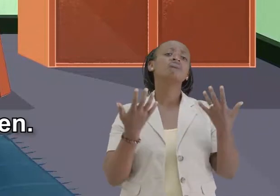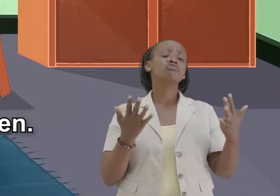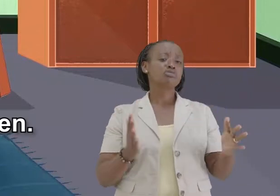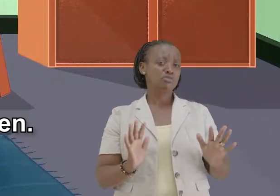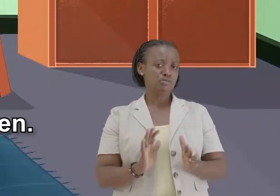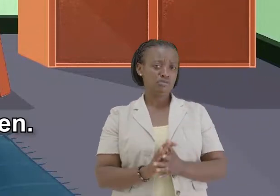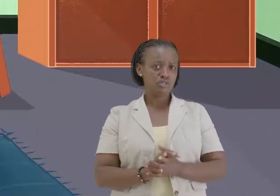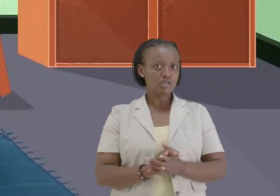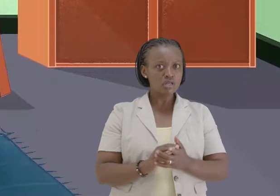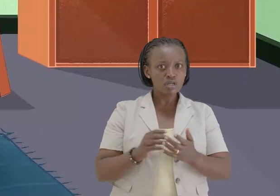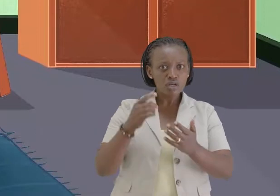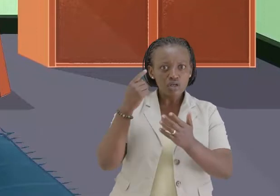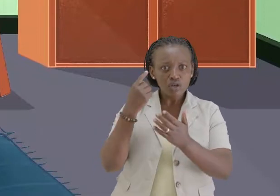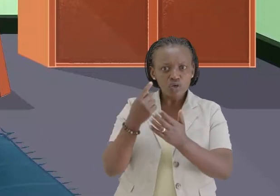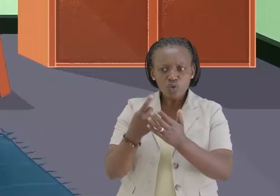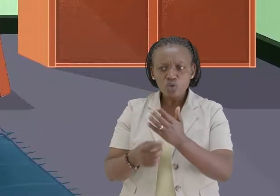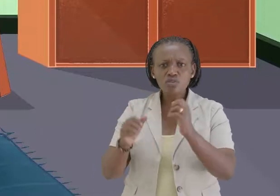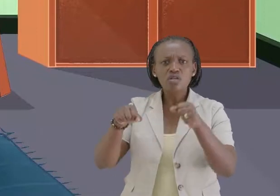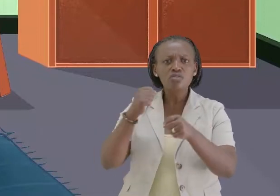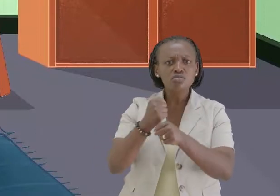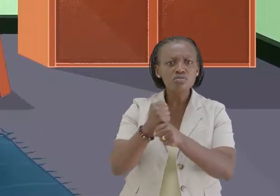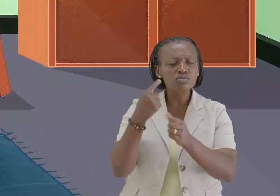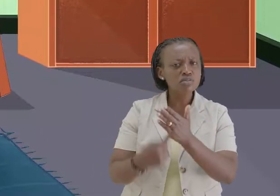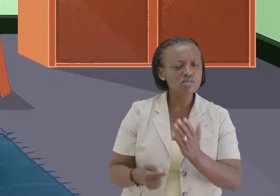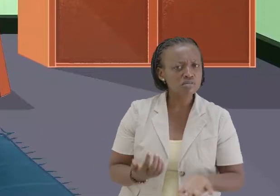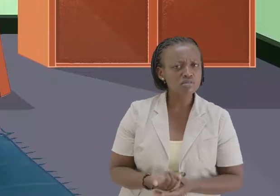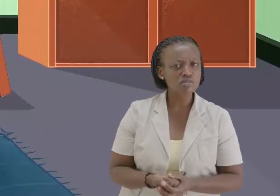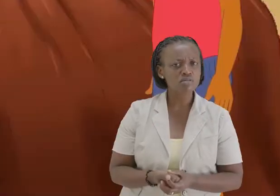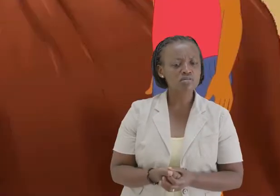it's broken. What are you going to do?